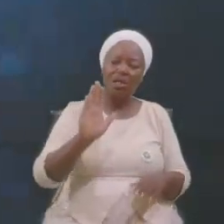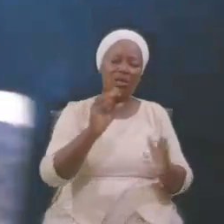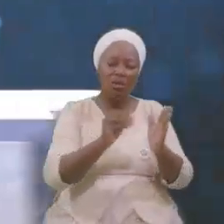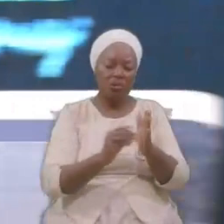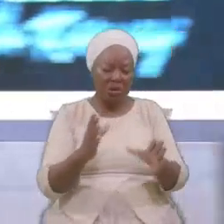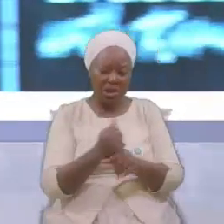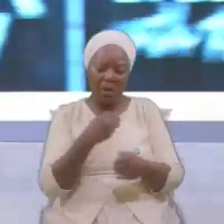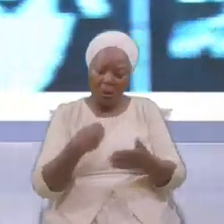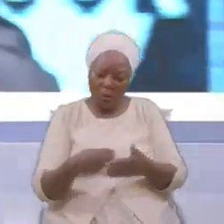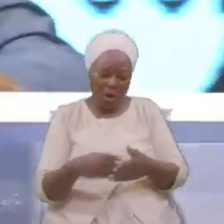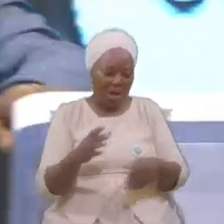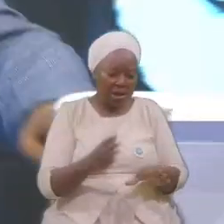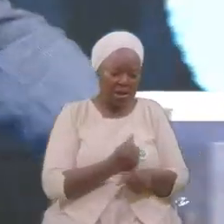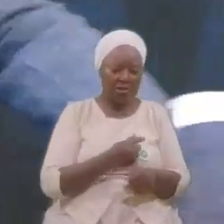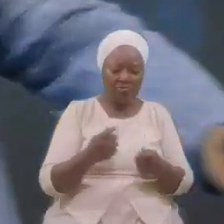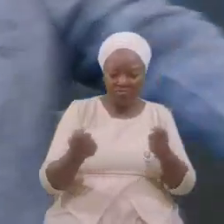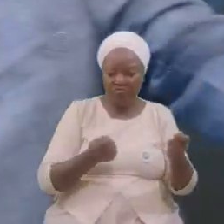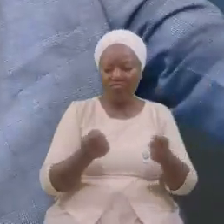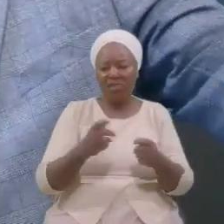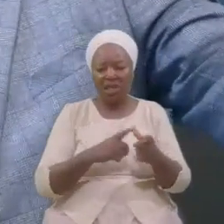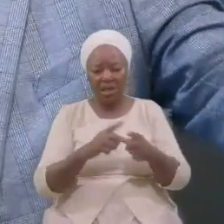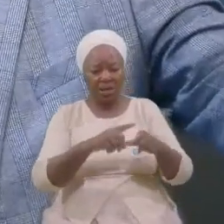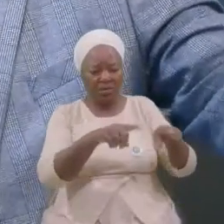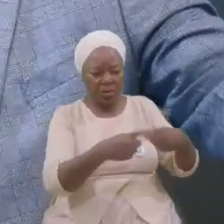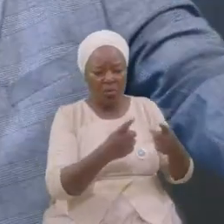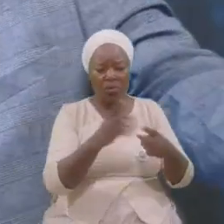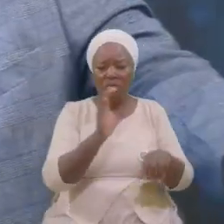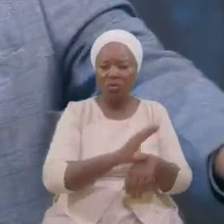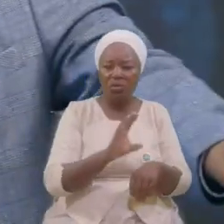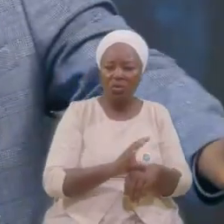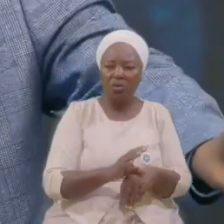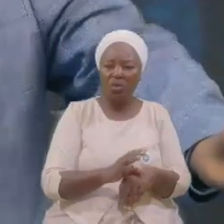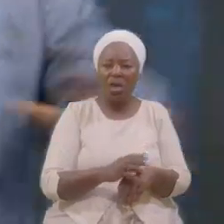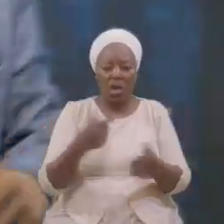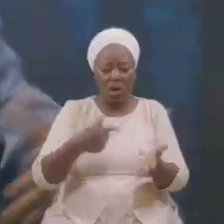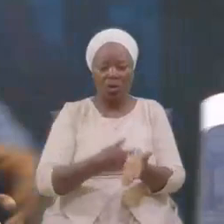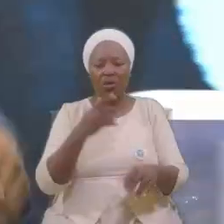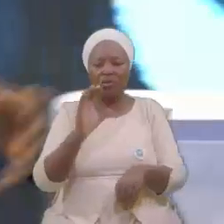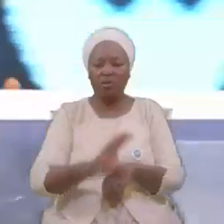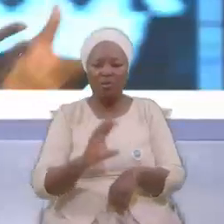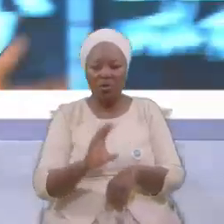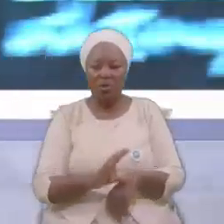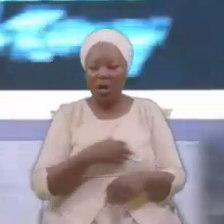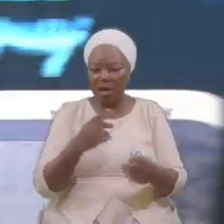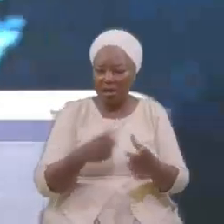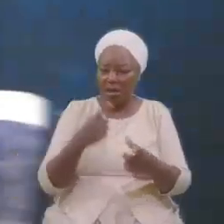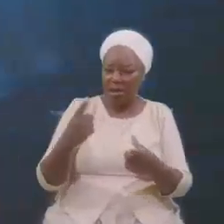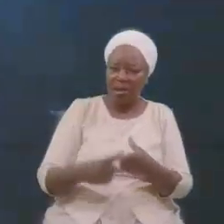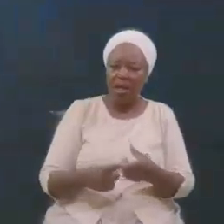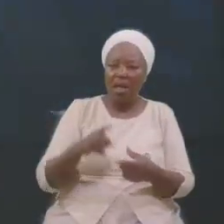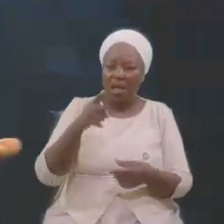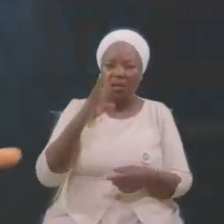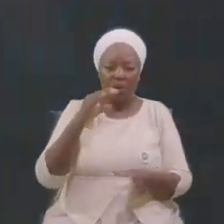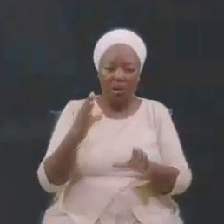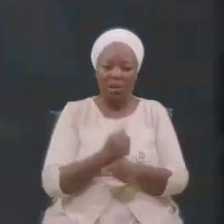take transportation, I'll go to the church, gospel church. And then I'll take